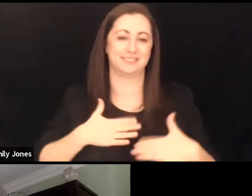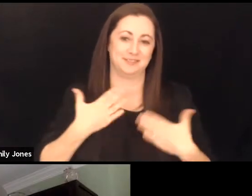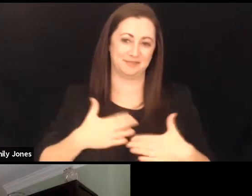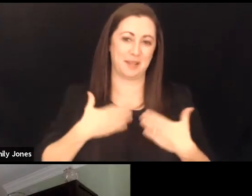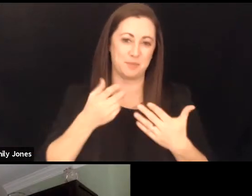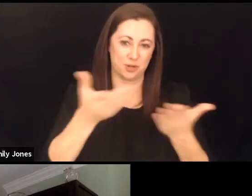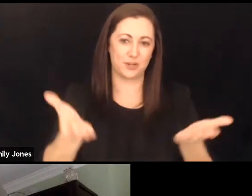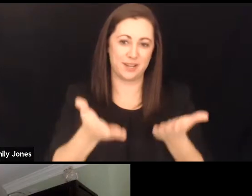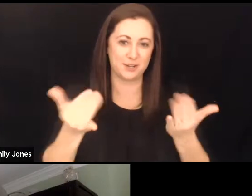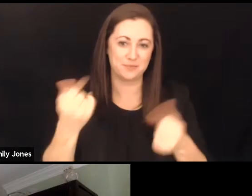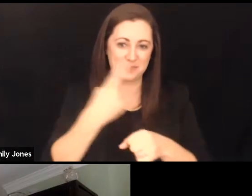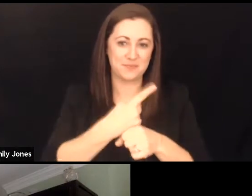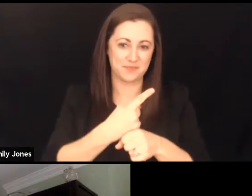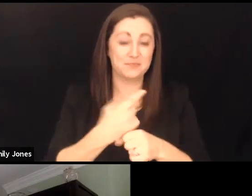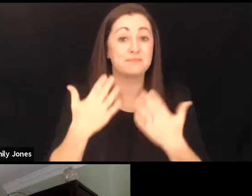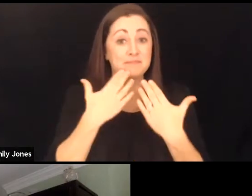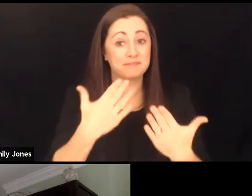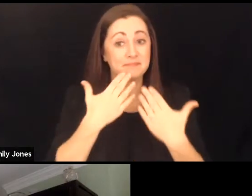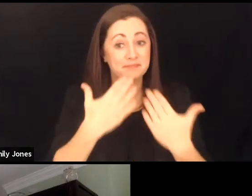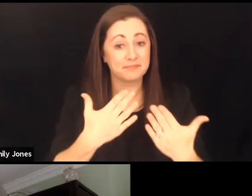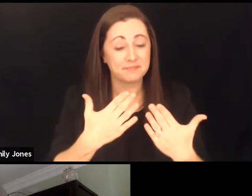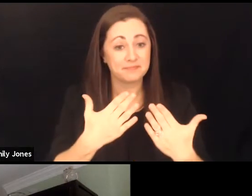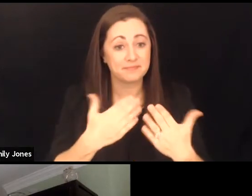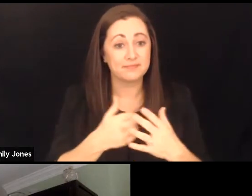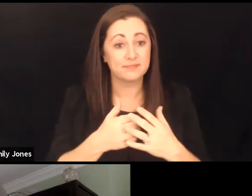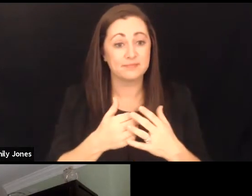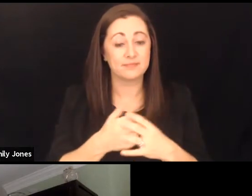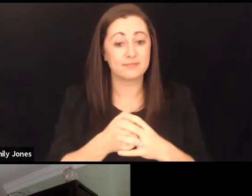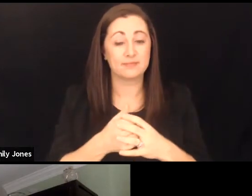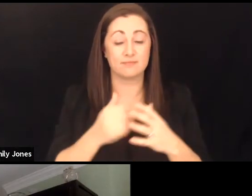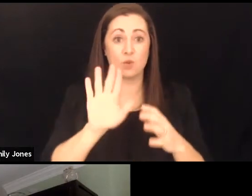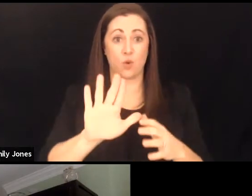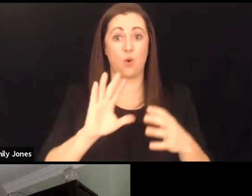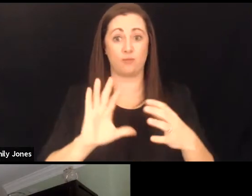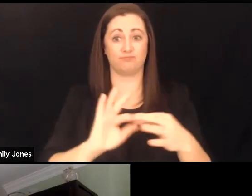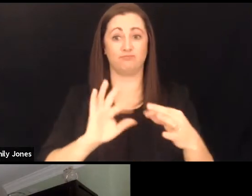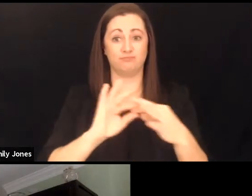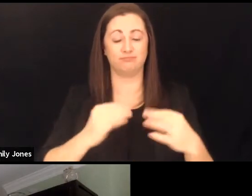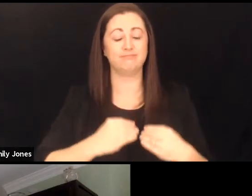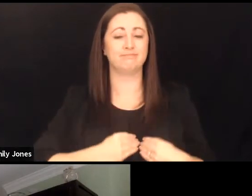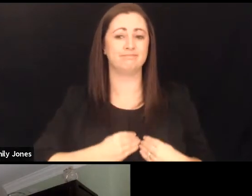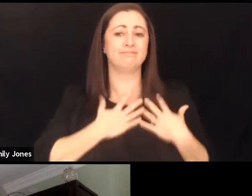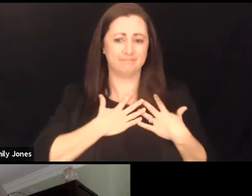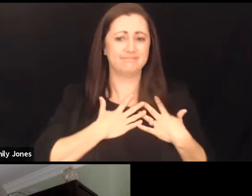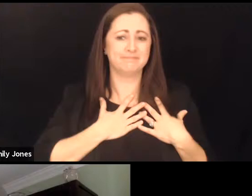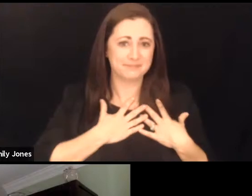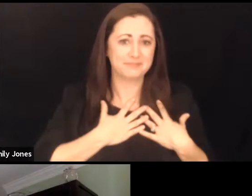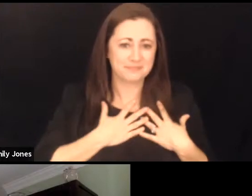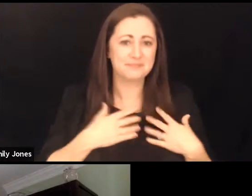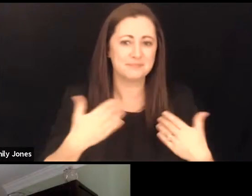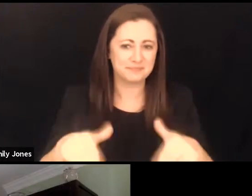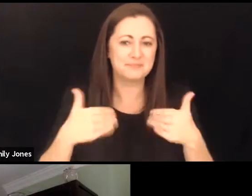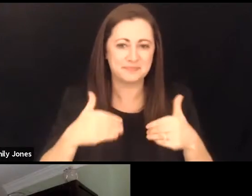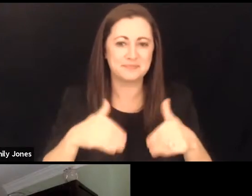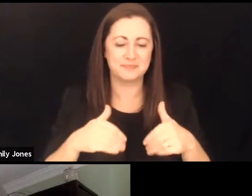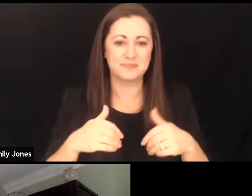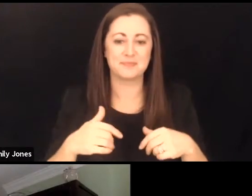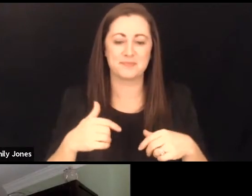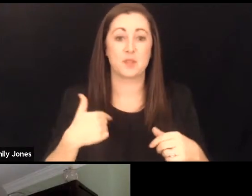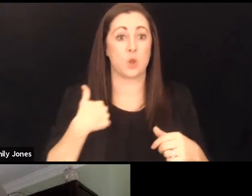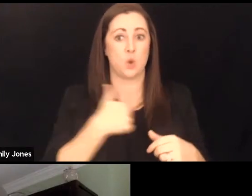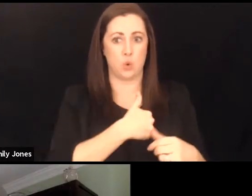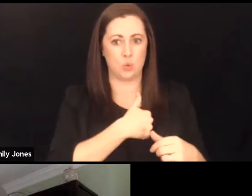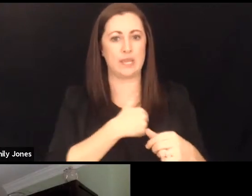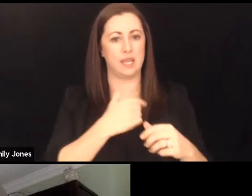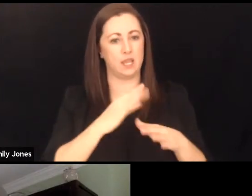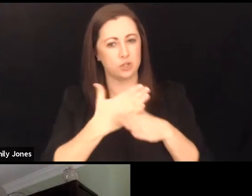with us today, and thank you for those very inspirational and interesting remarks. We share your